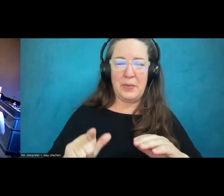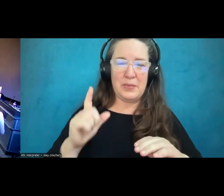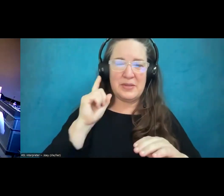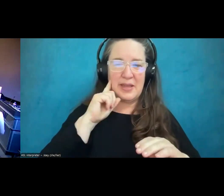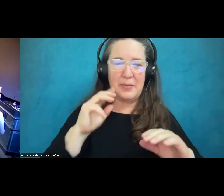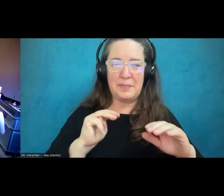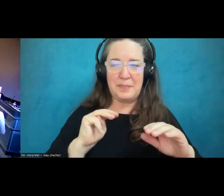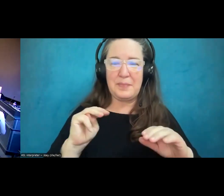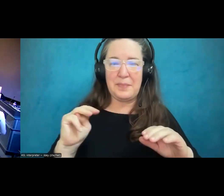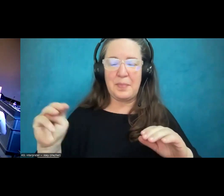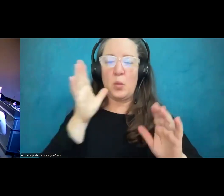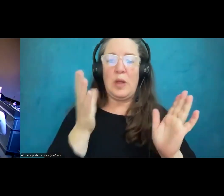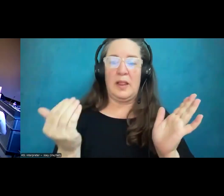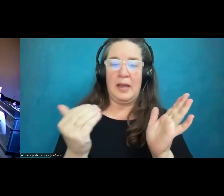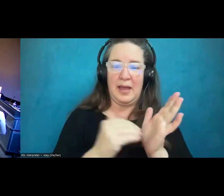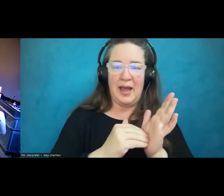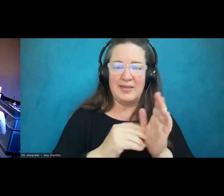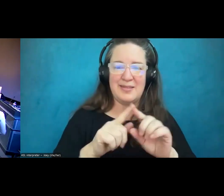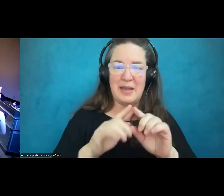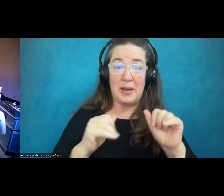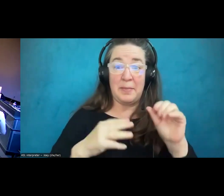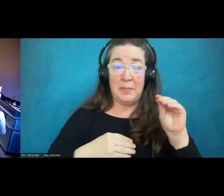Very good, we're gonna do that again.